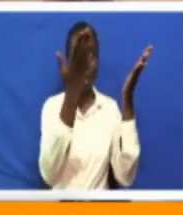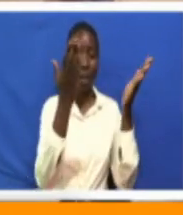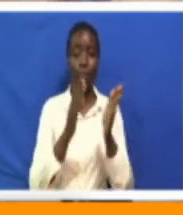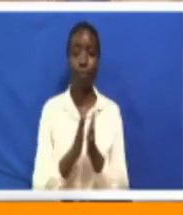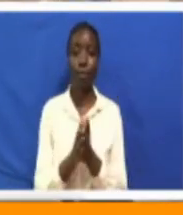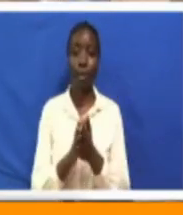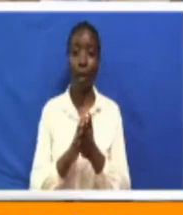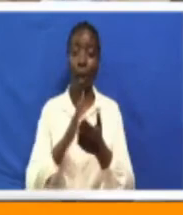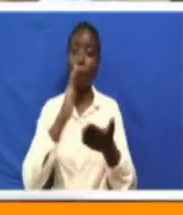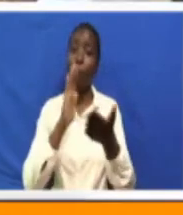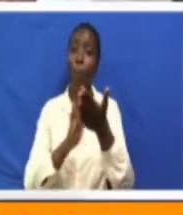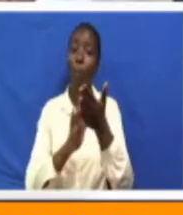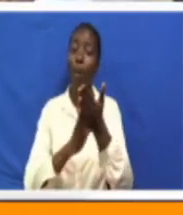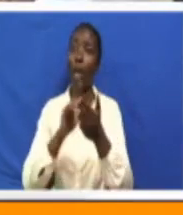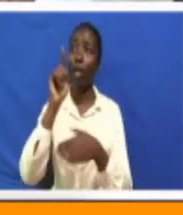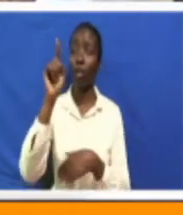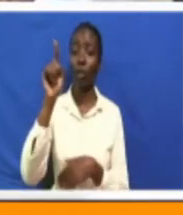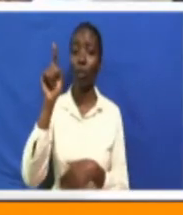foreign